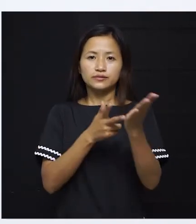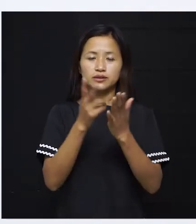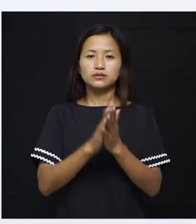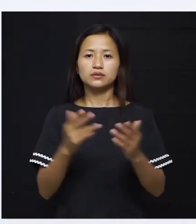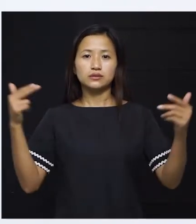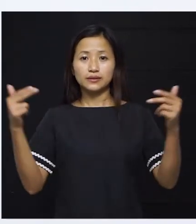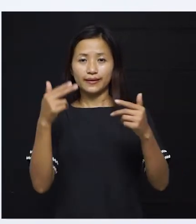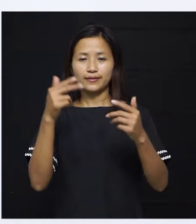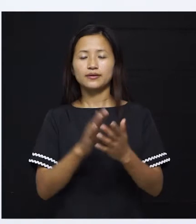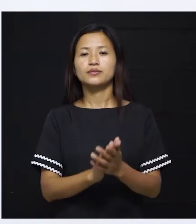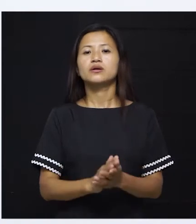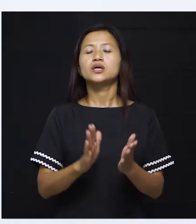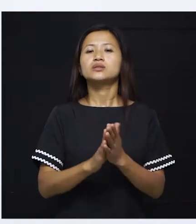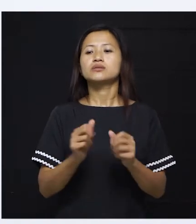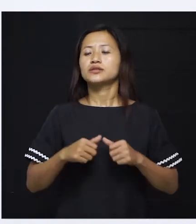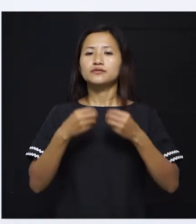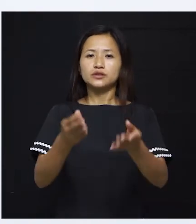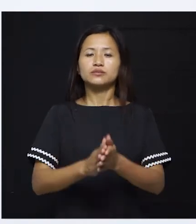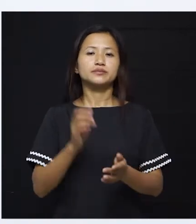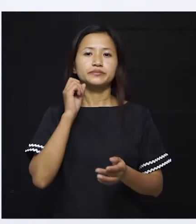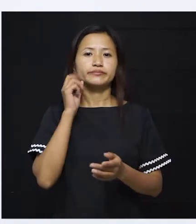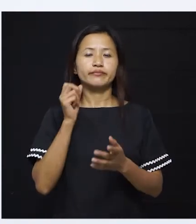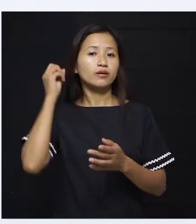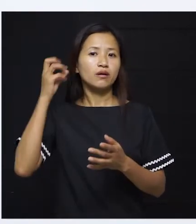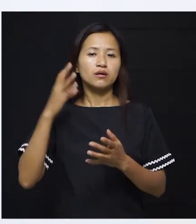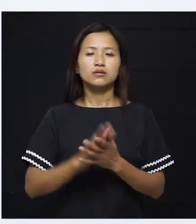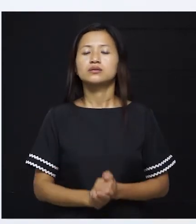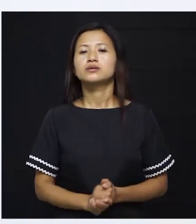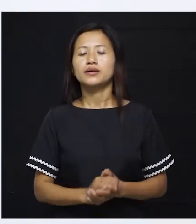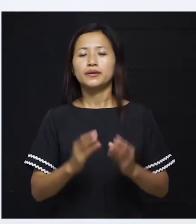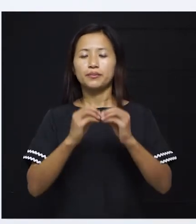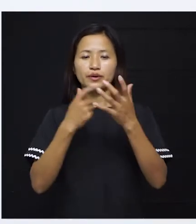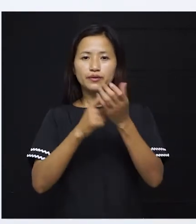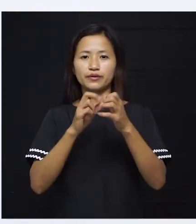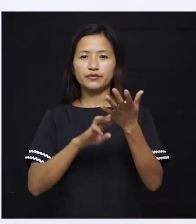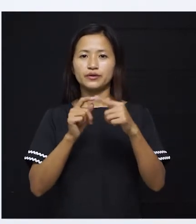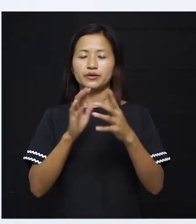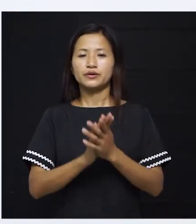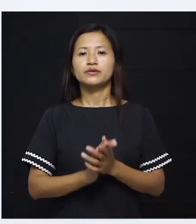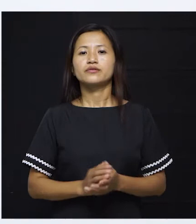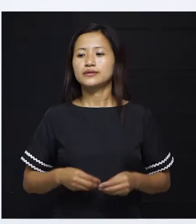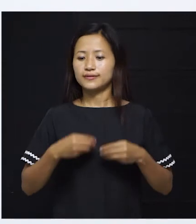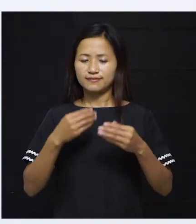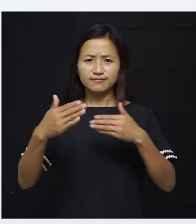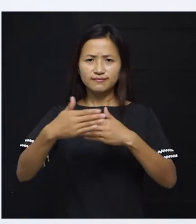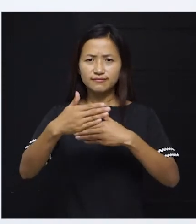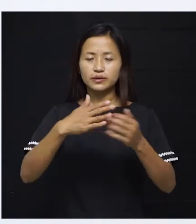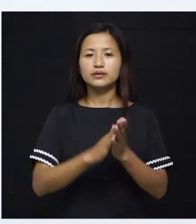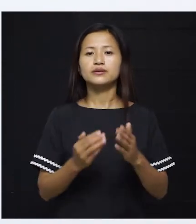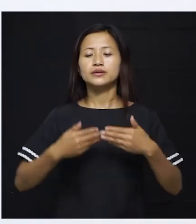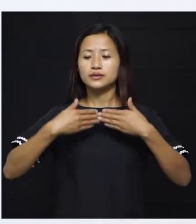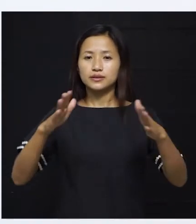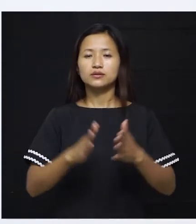them, they used to stay alarmed. So they used to appoint some brave men near these gates, and they